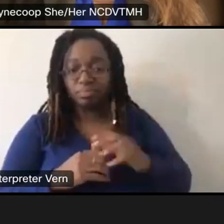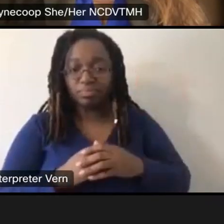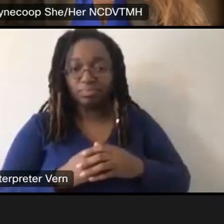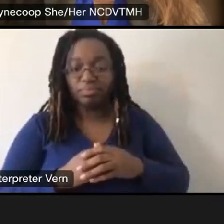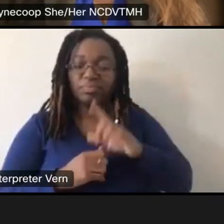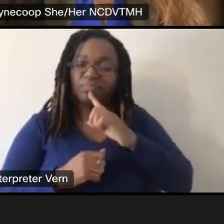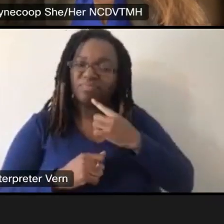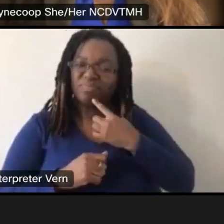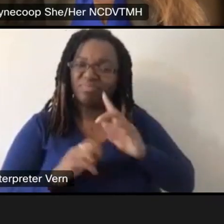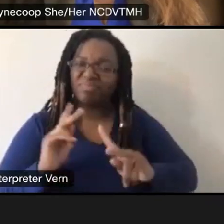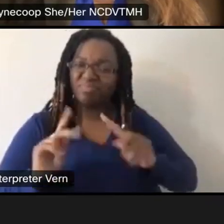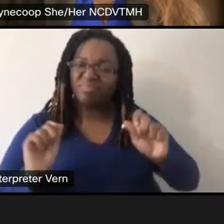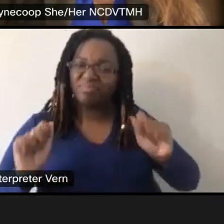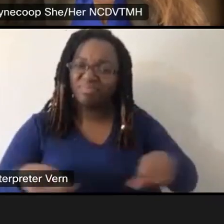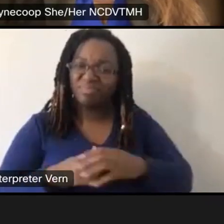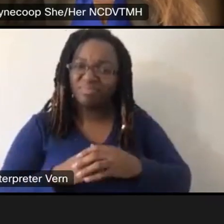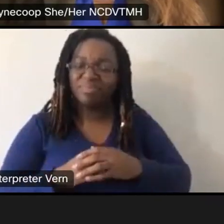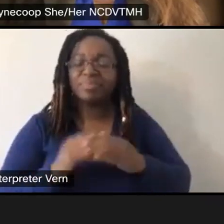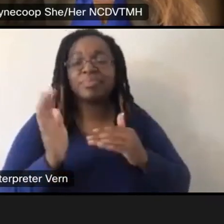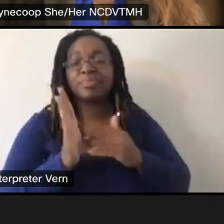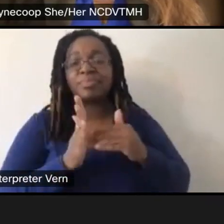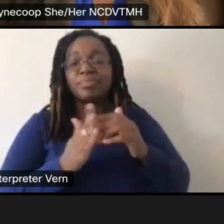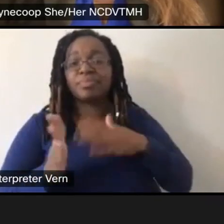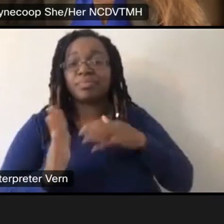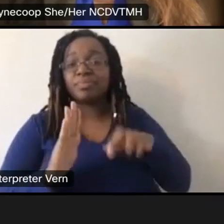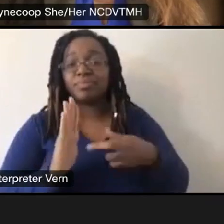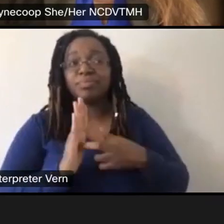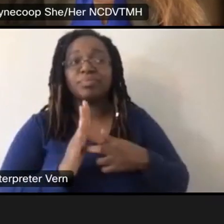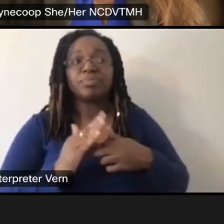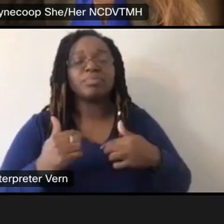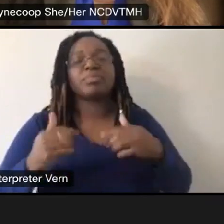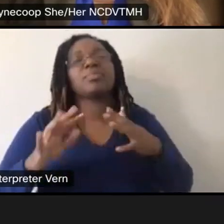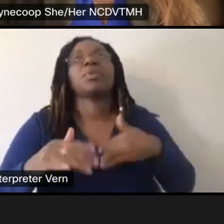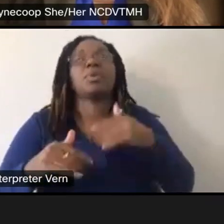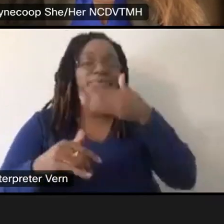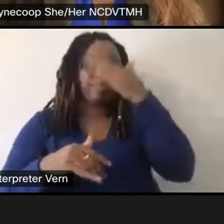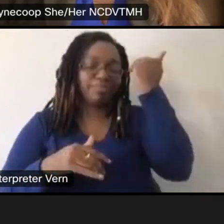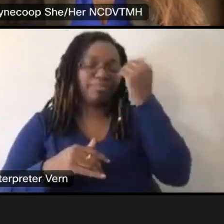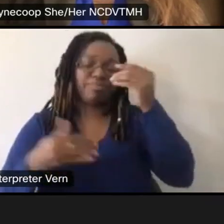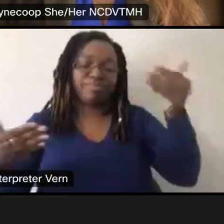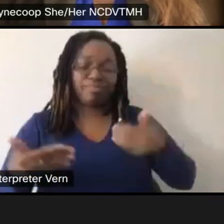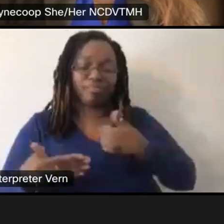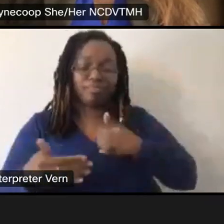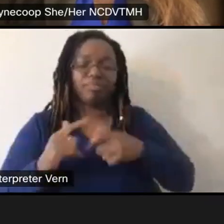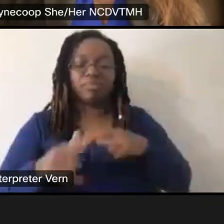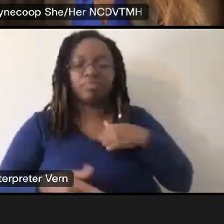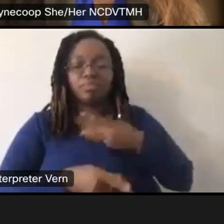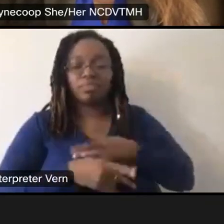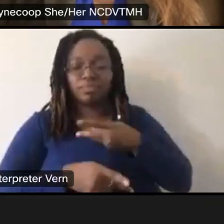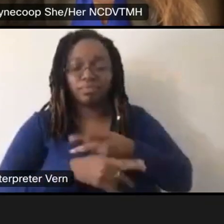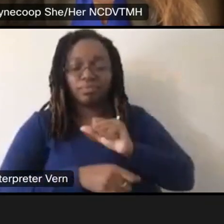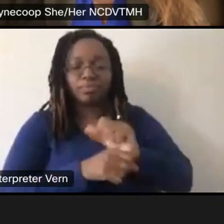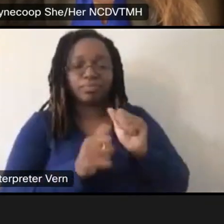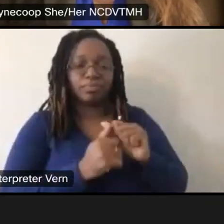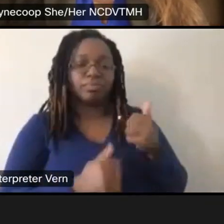people. And so oftentimes in my role, I didn't say when I first introduced myself, but I do oversee and work with grantees throughout the country